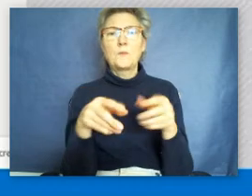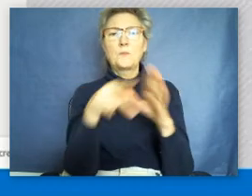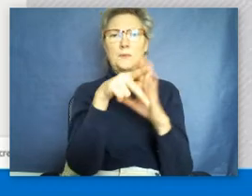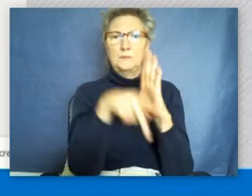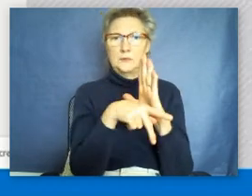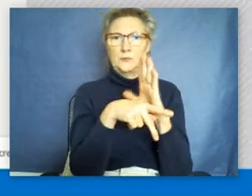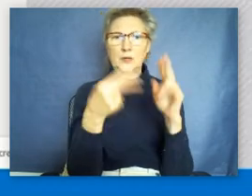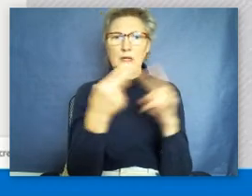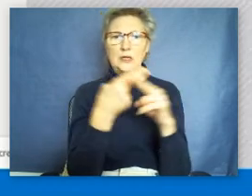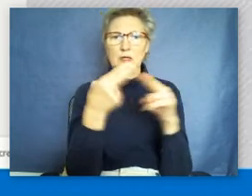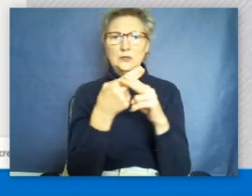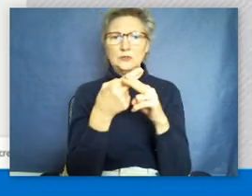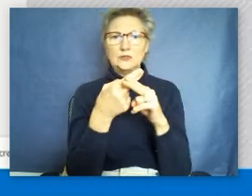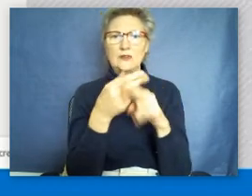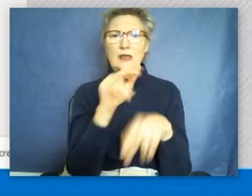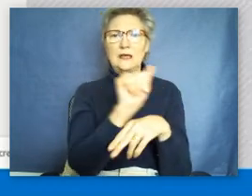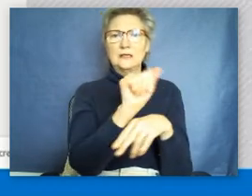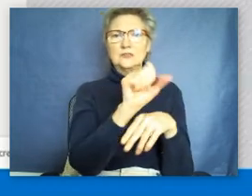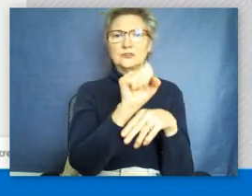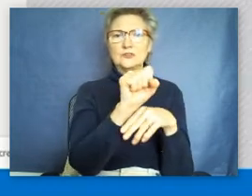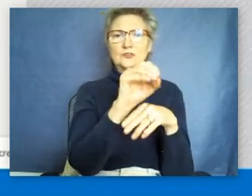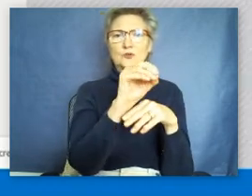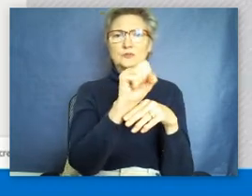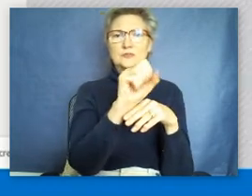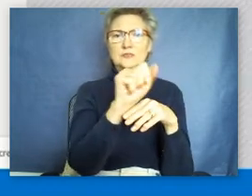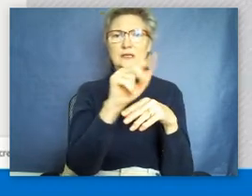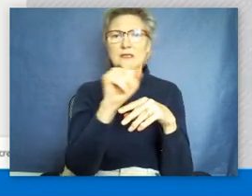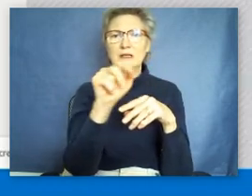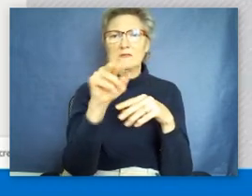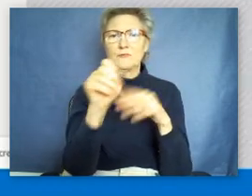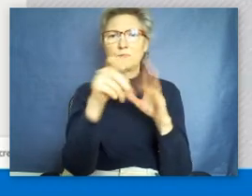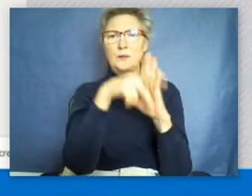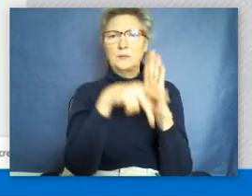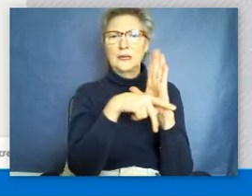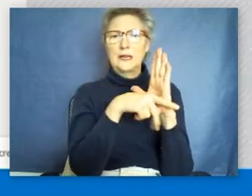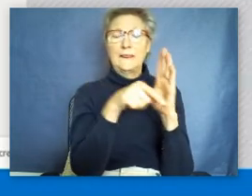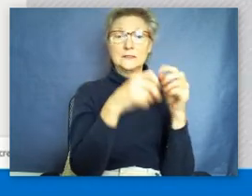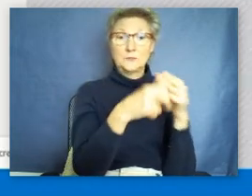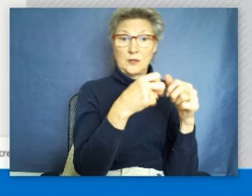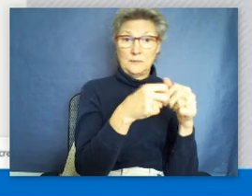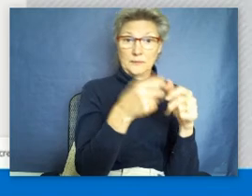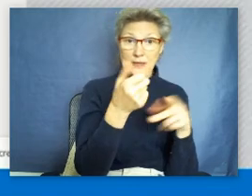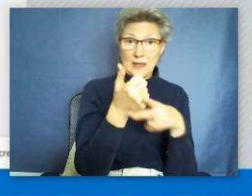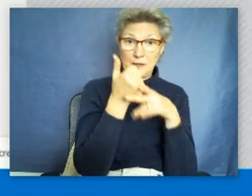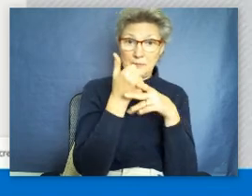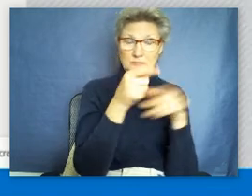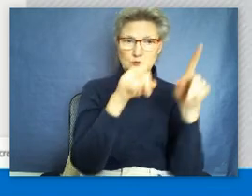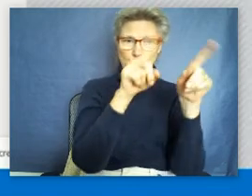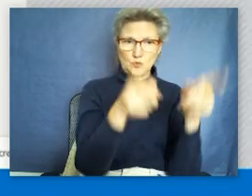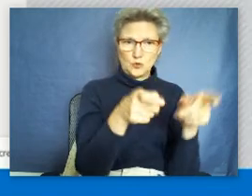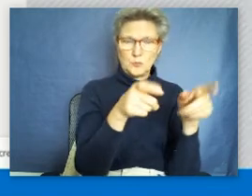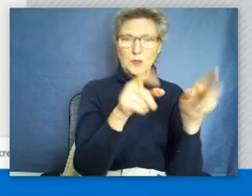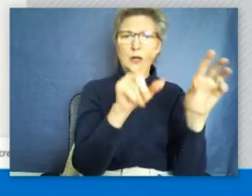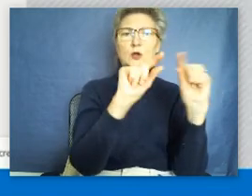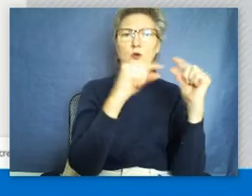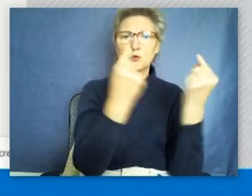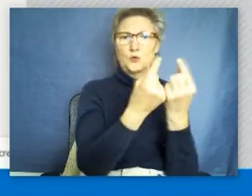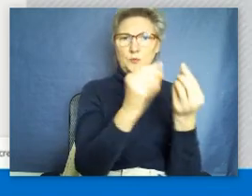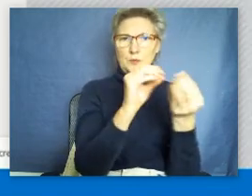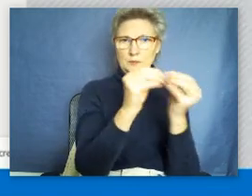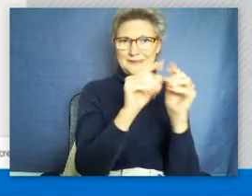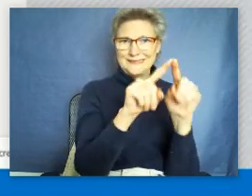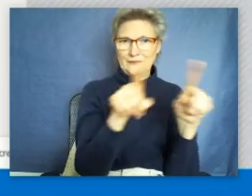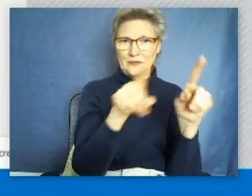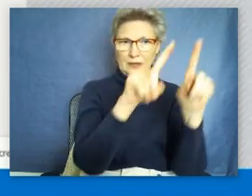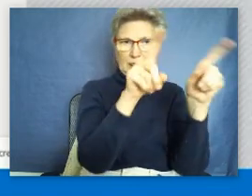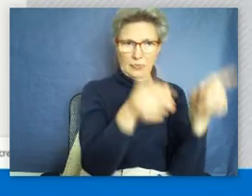to use the associative property in our problem over here to help us group numbers differently so then